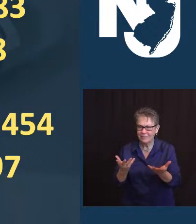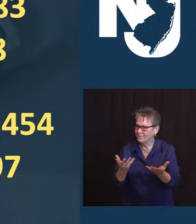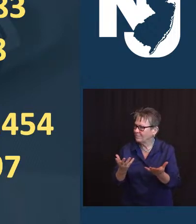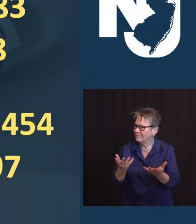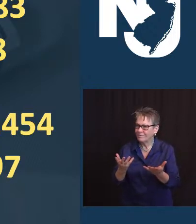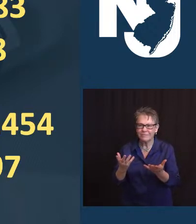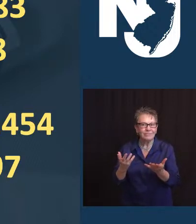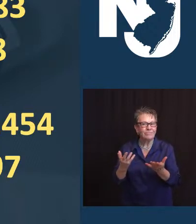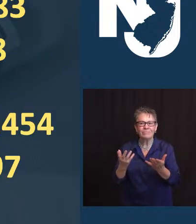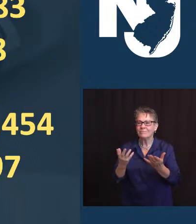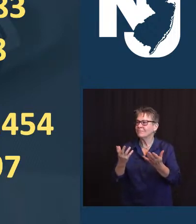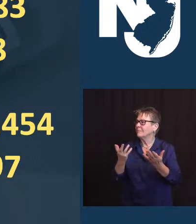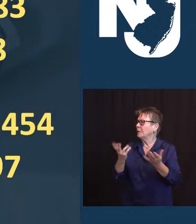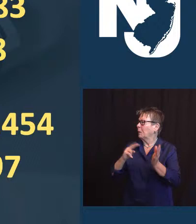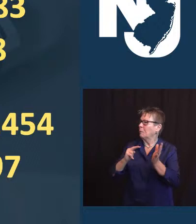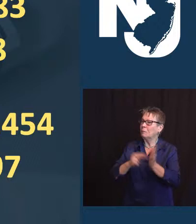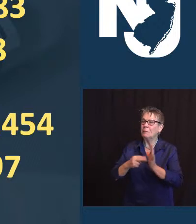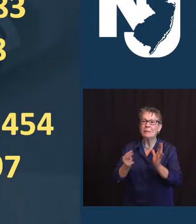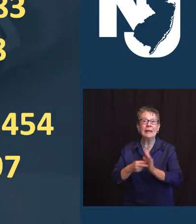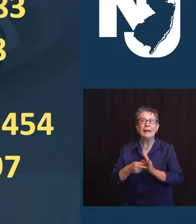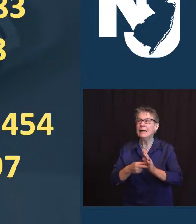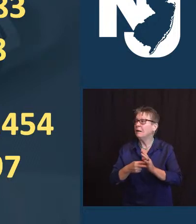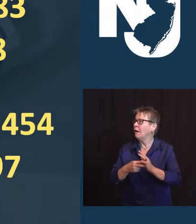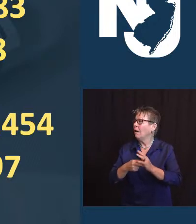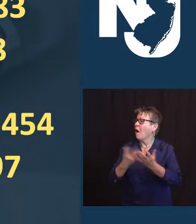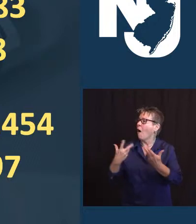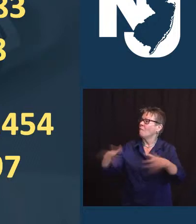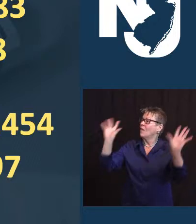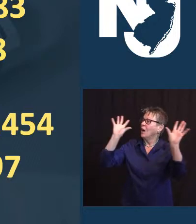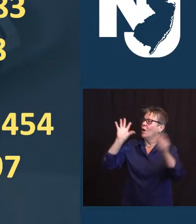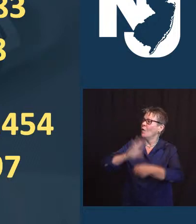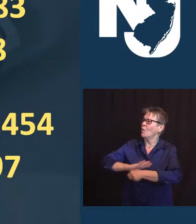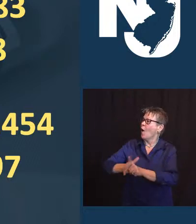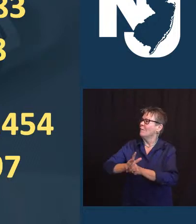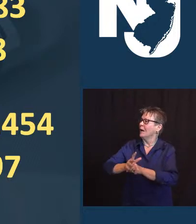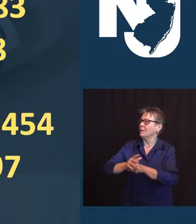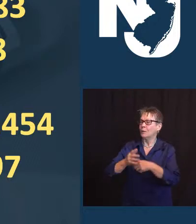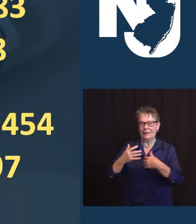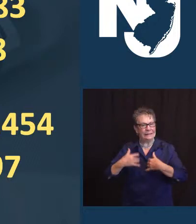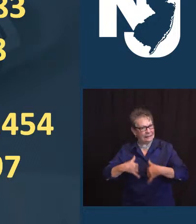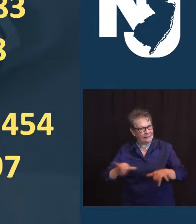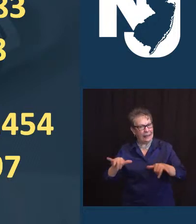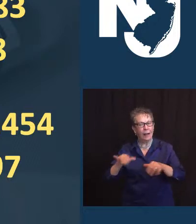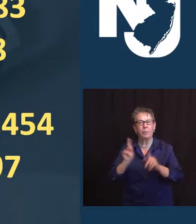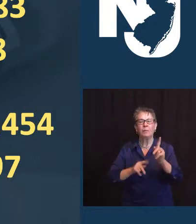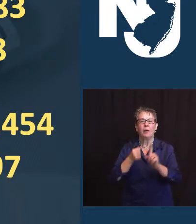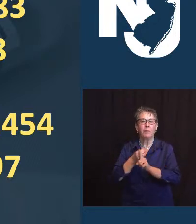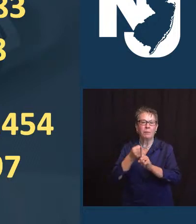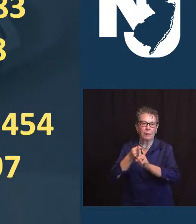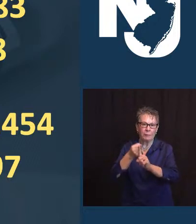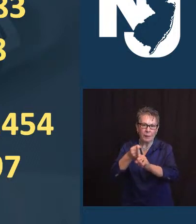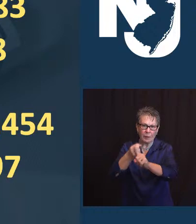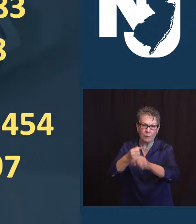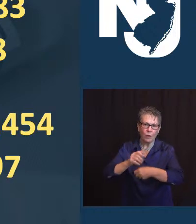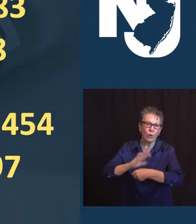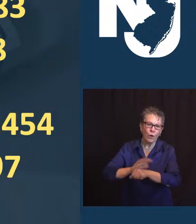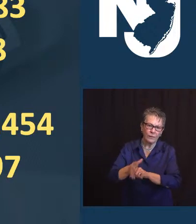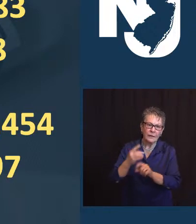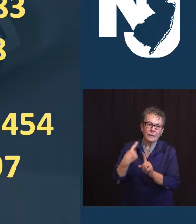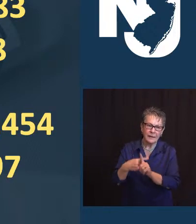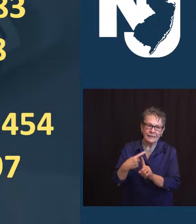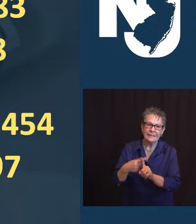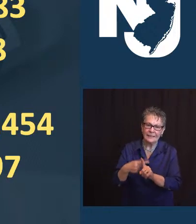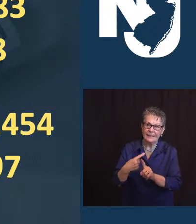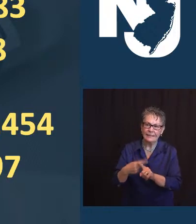woods. And here's your proof. Today we're announcing another 3,305 cumulative positive PCR